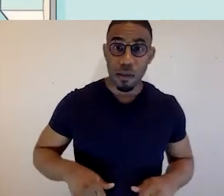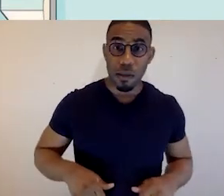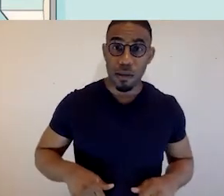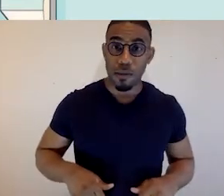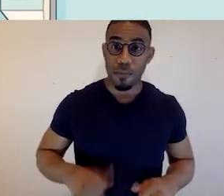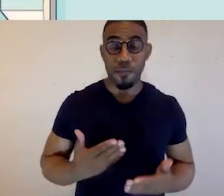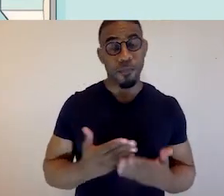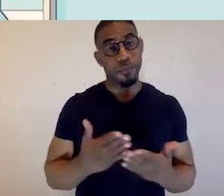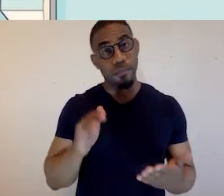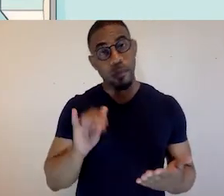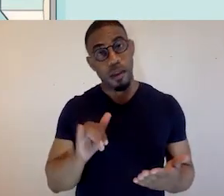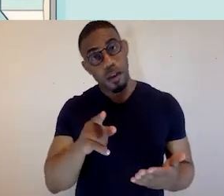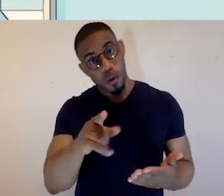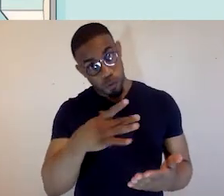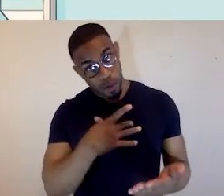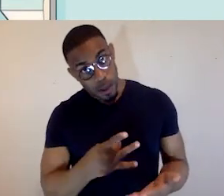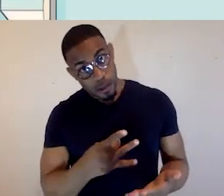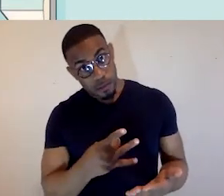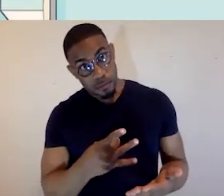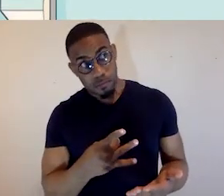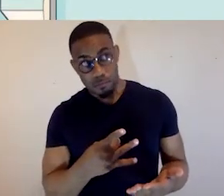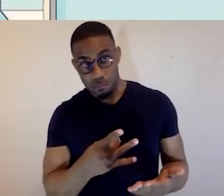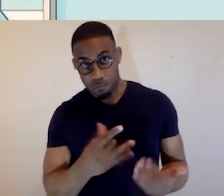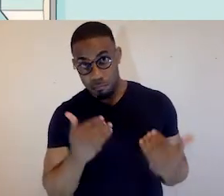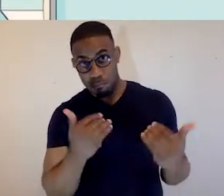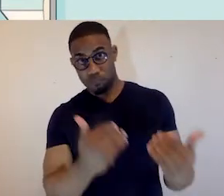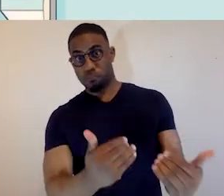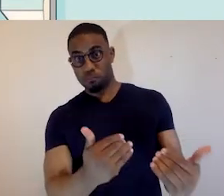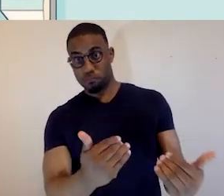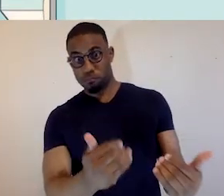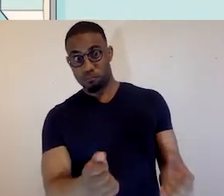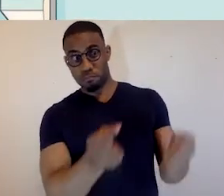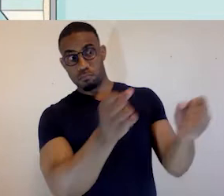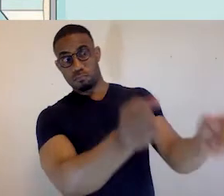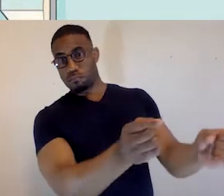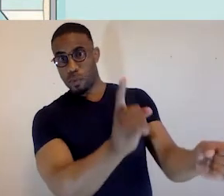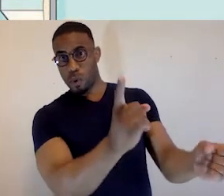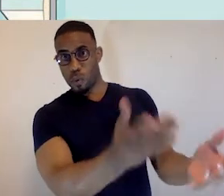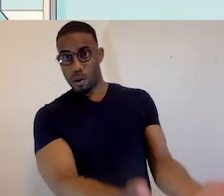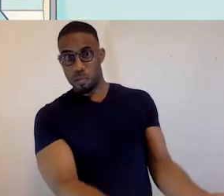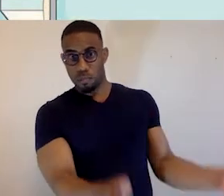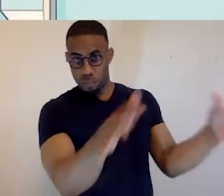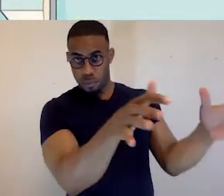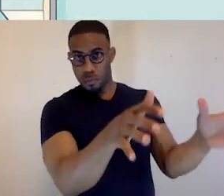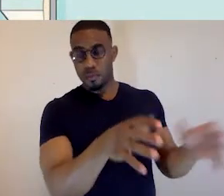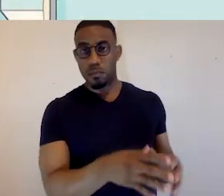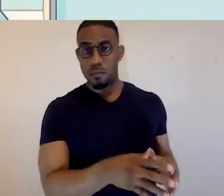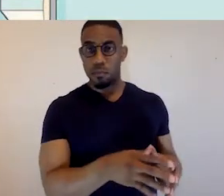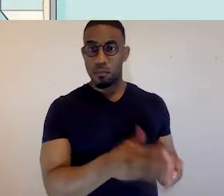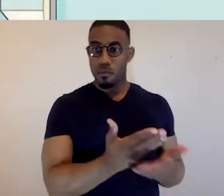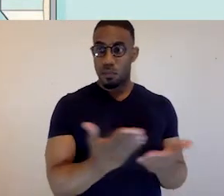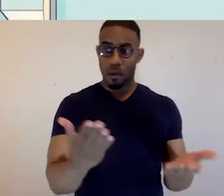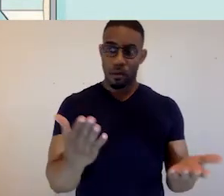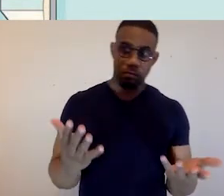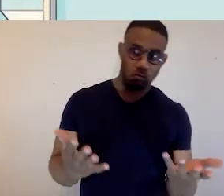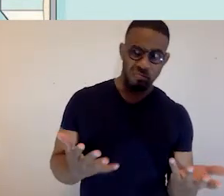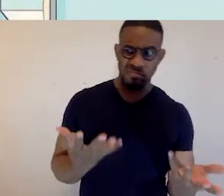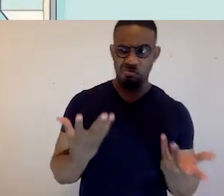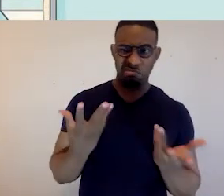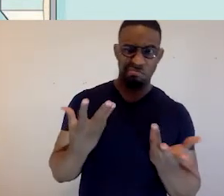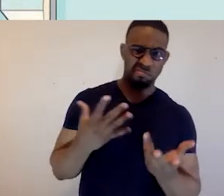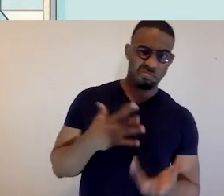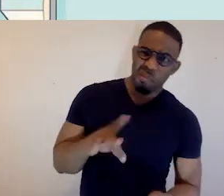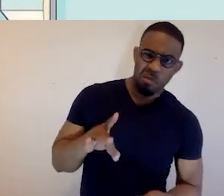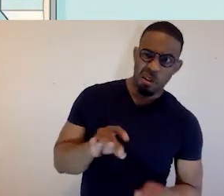things that you like, you go ahead and you place them in one column. The things that you don't